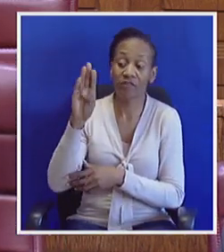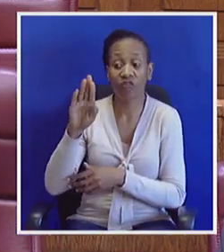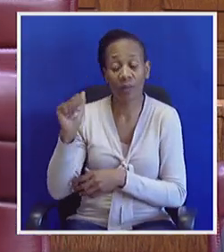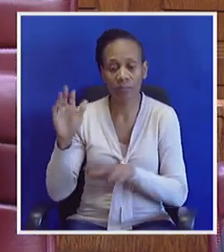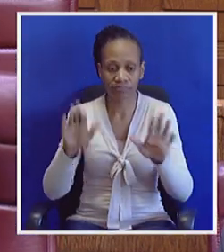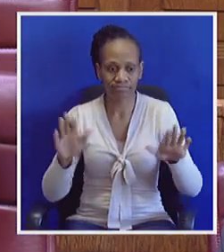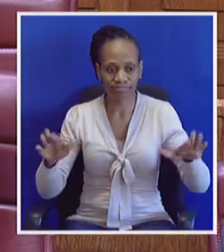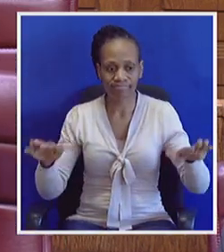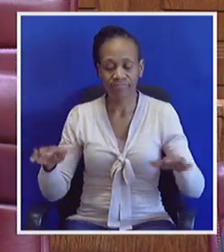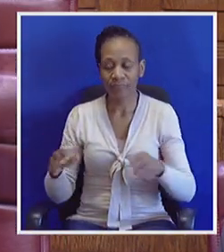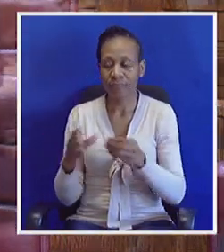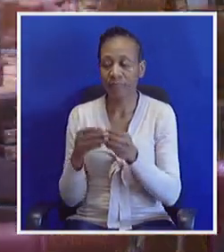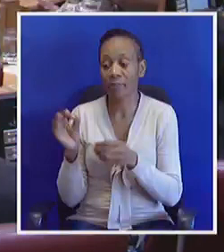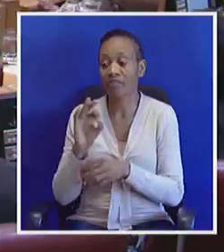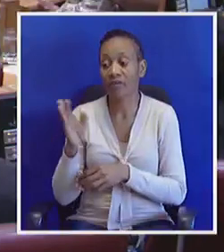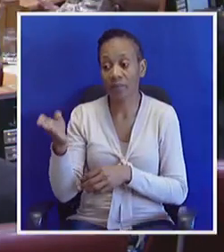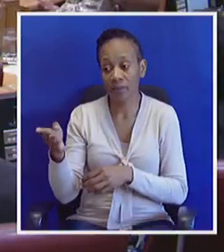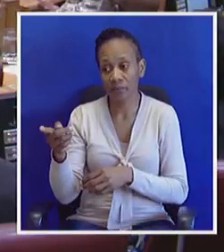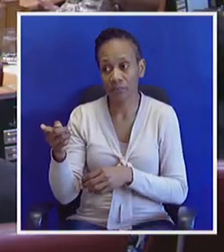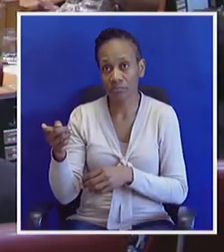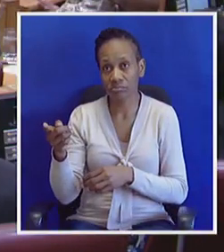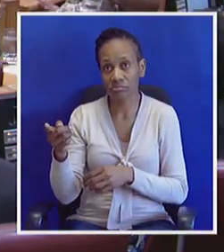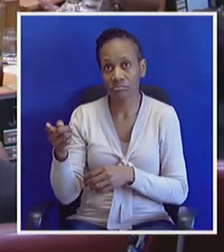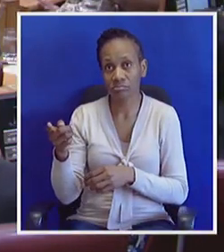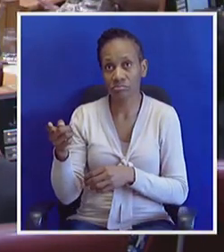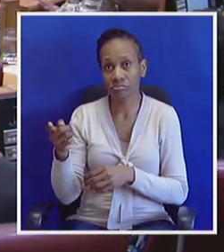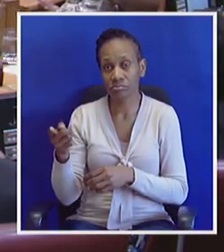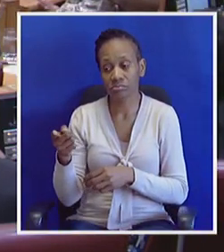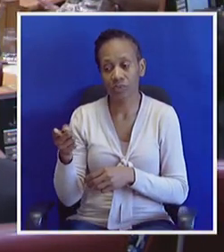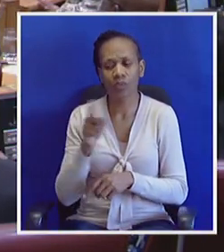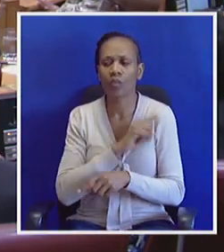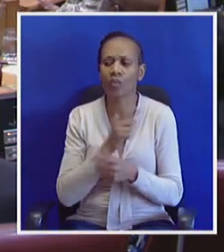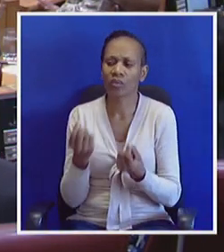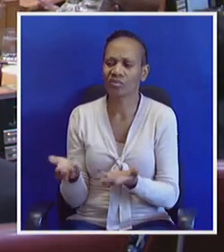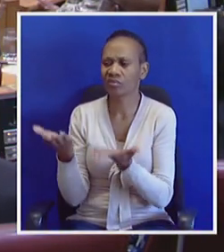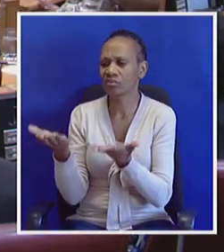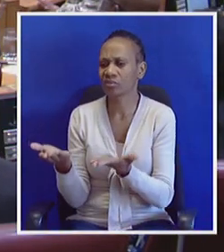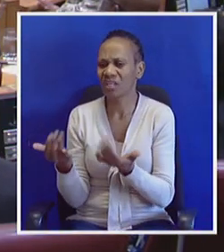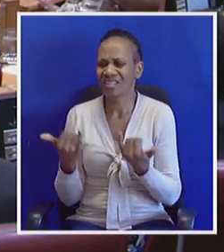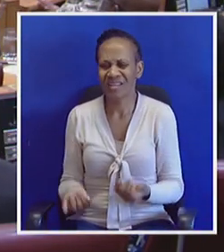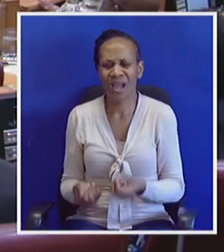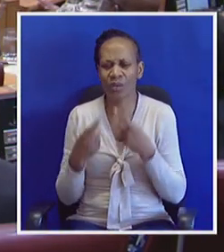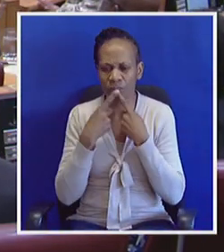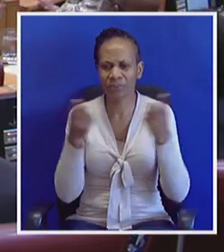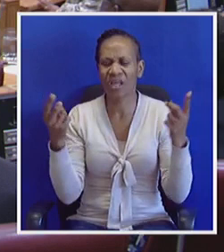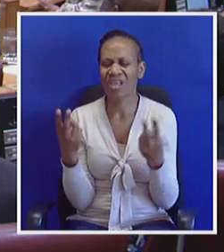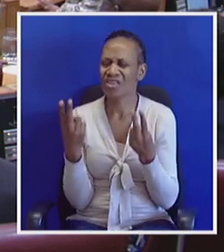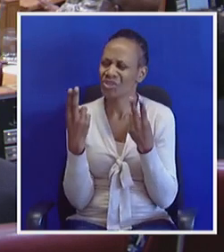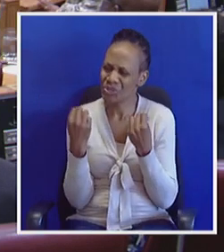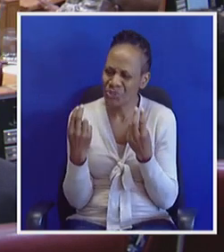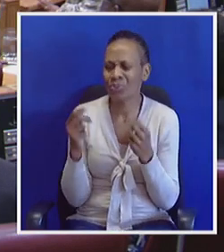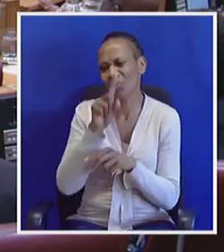members. Honourable Faber, you do know that you are taking chances because you are introducing a completely new